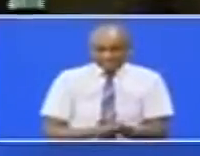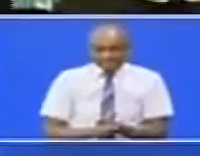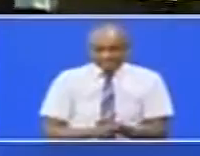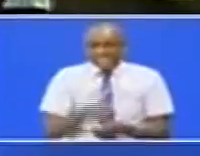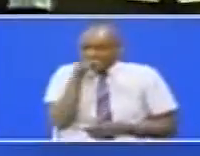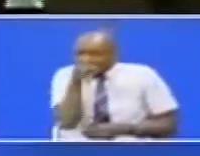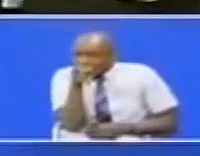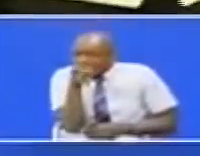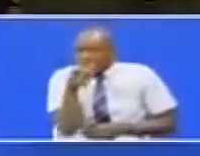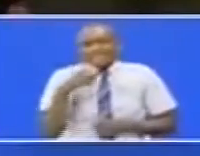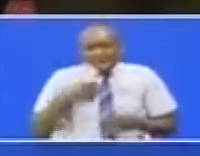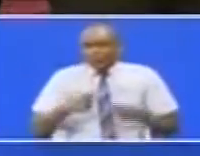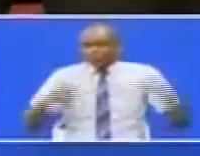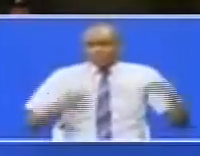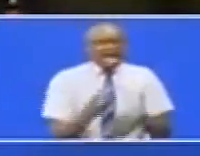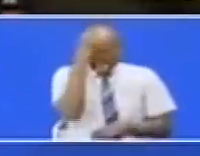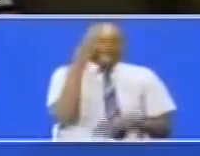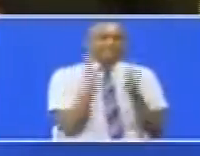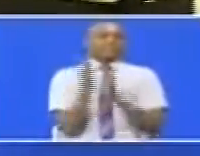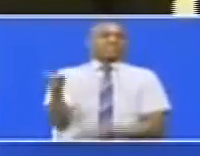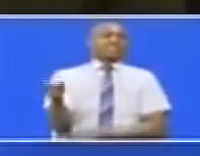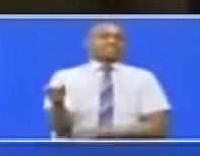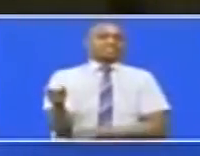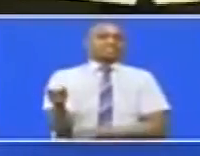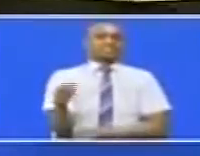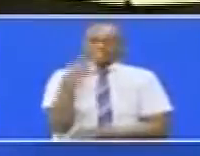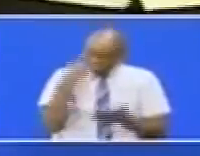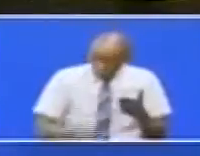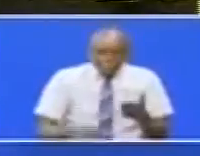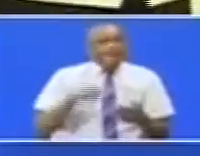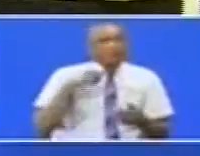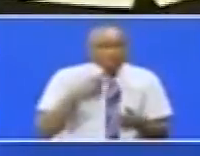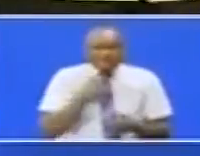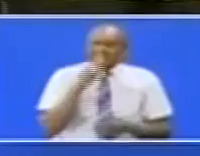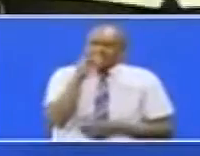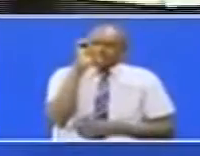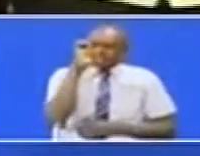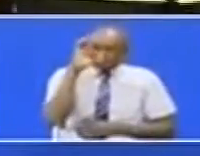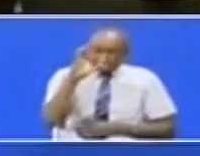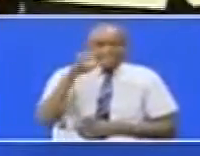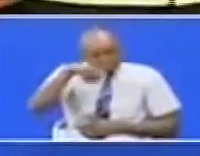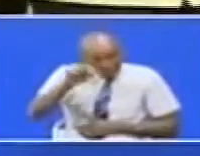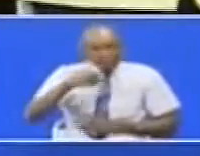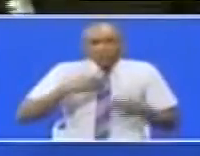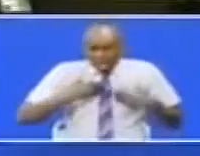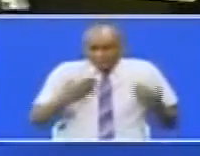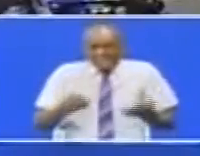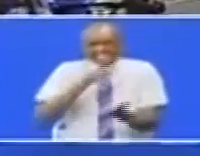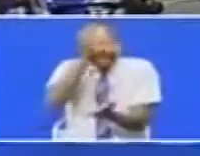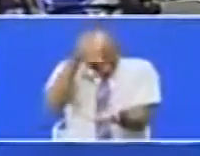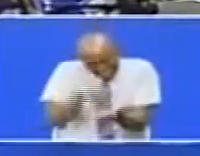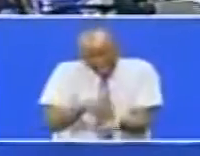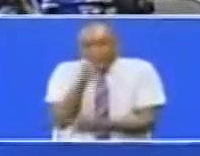A move that has angered the opposition coalition CORD, which wanted IEBC to station a voter registration